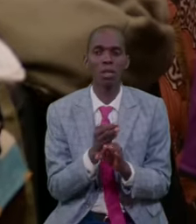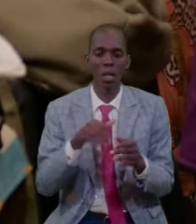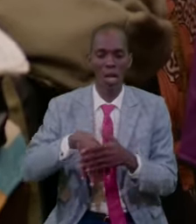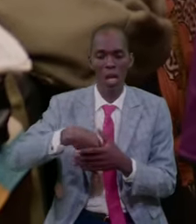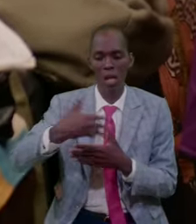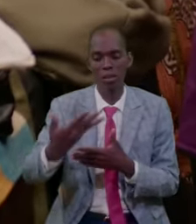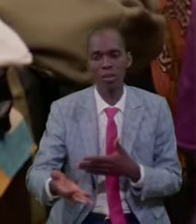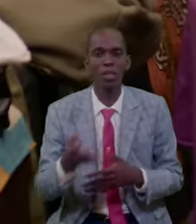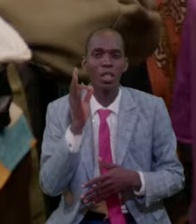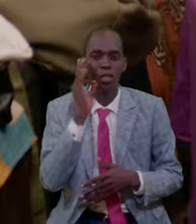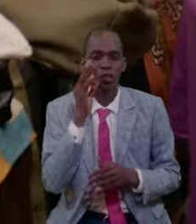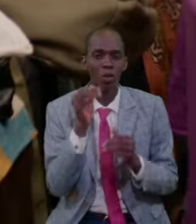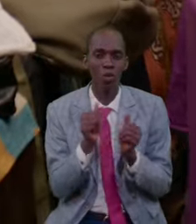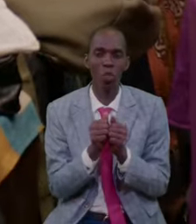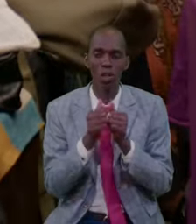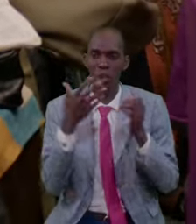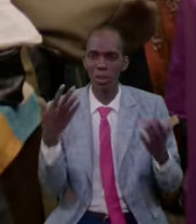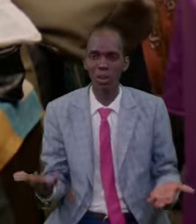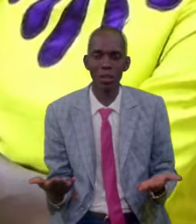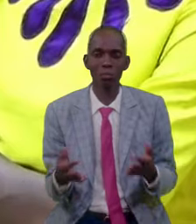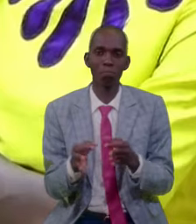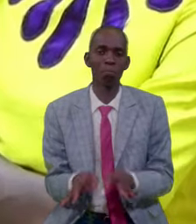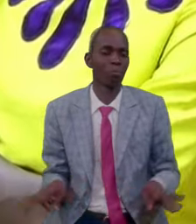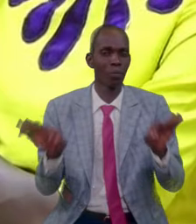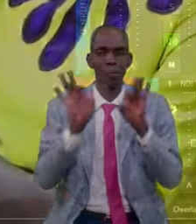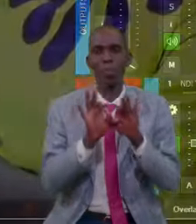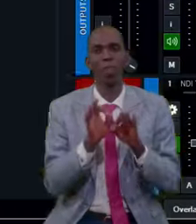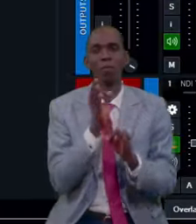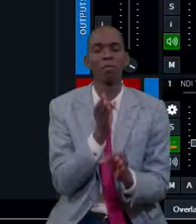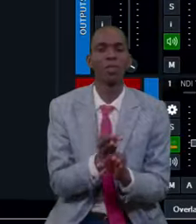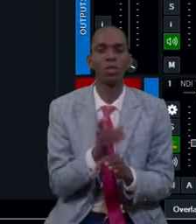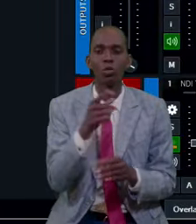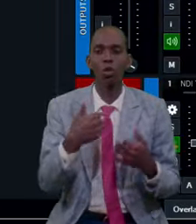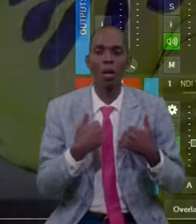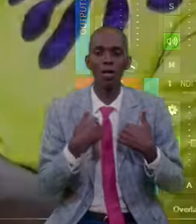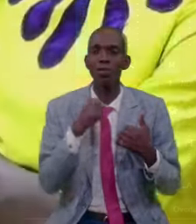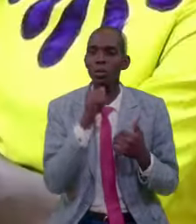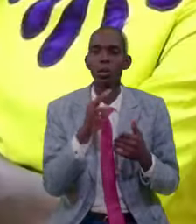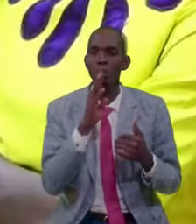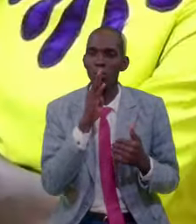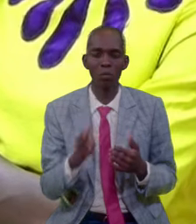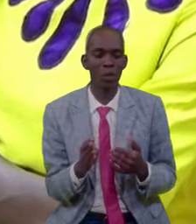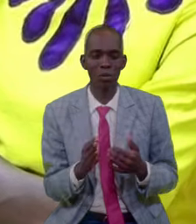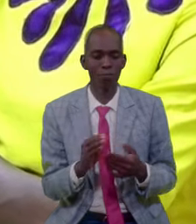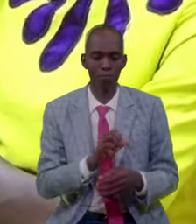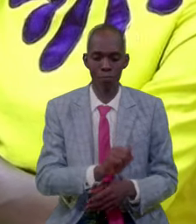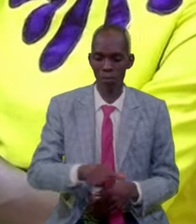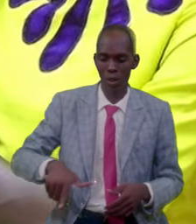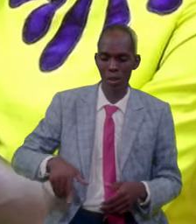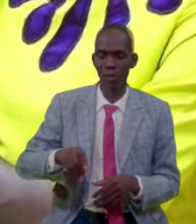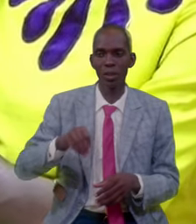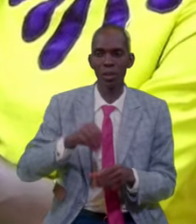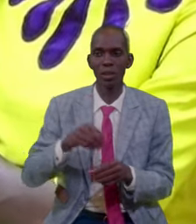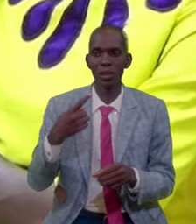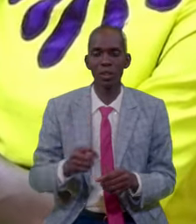external fruit without essential faith. You have not been planted in the kingdom by faith.